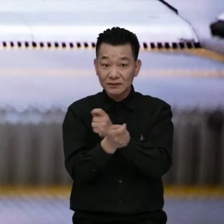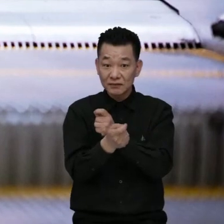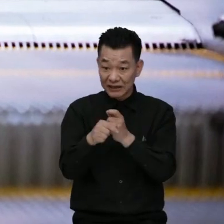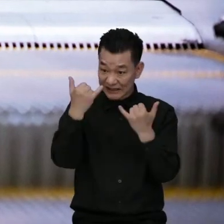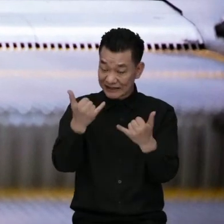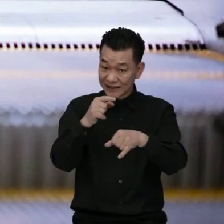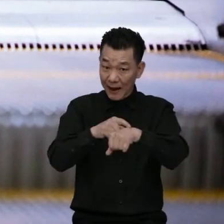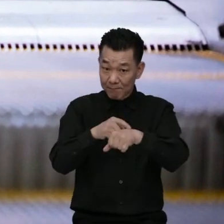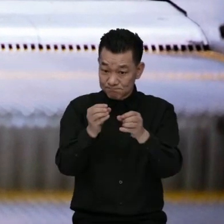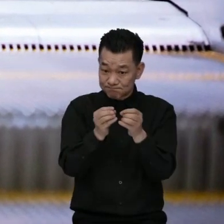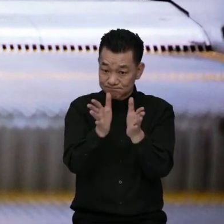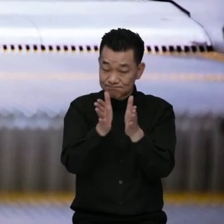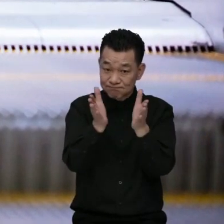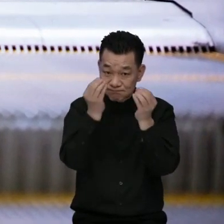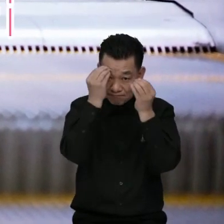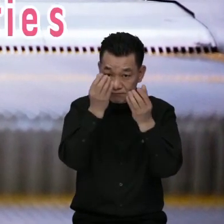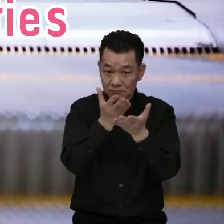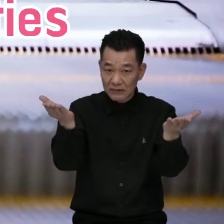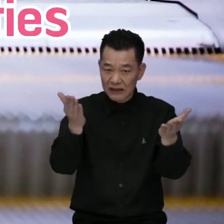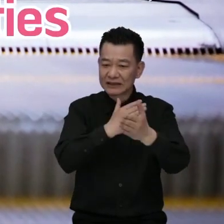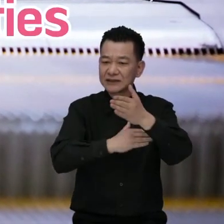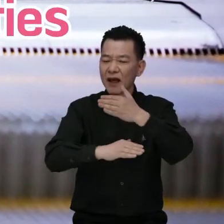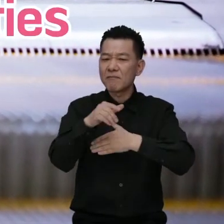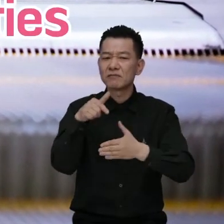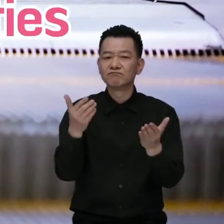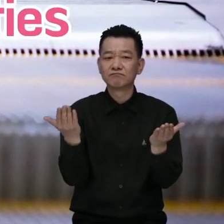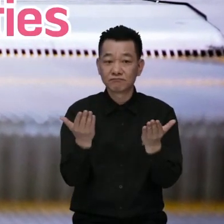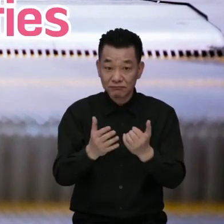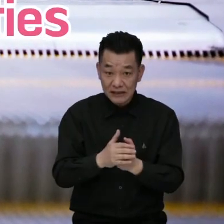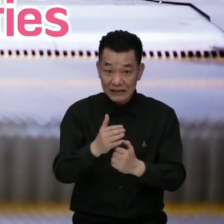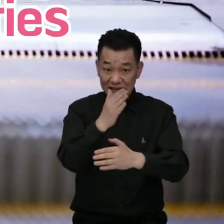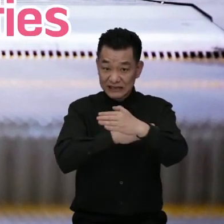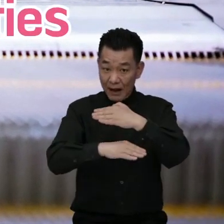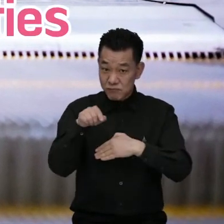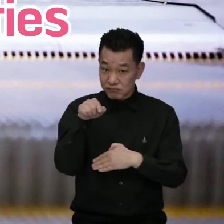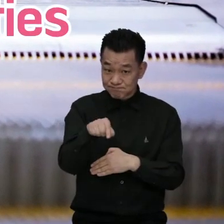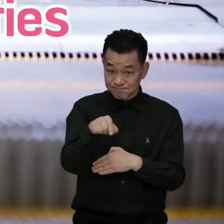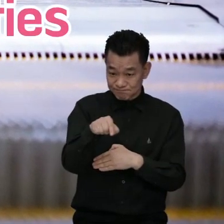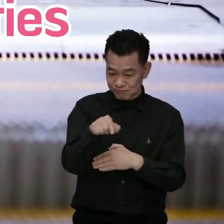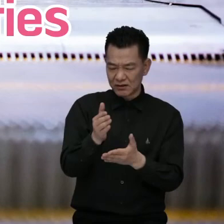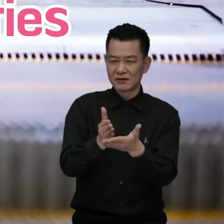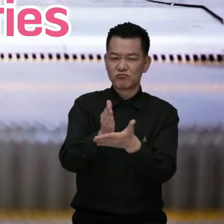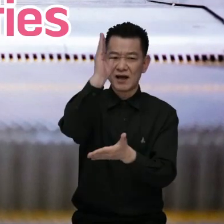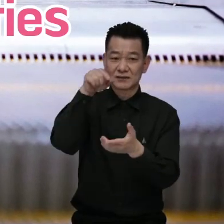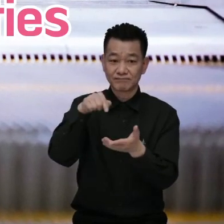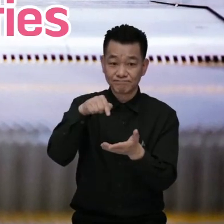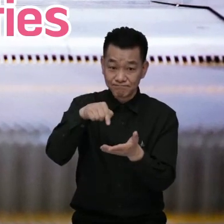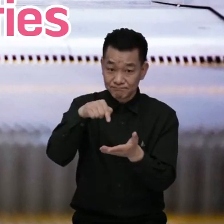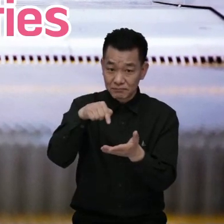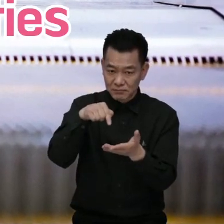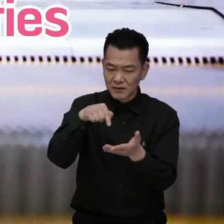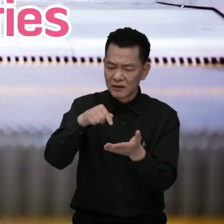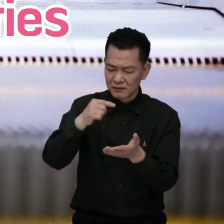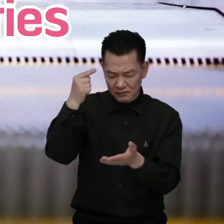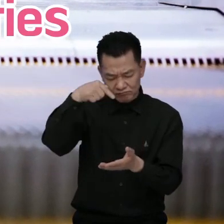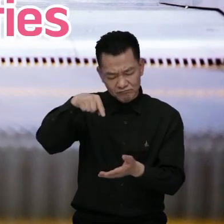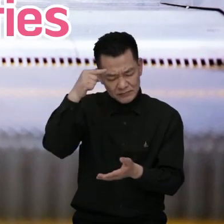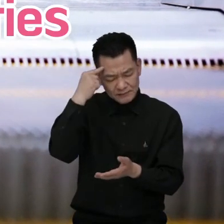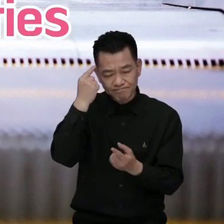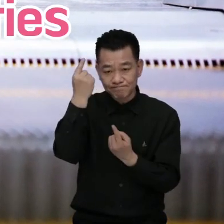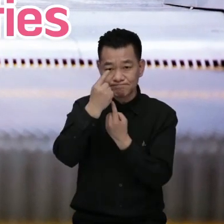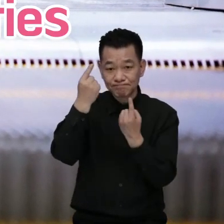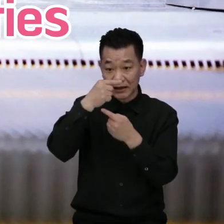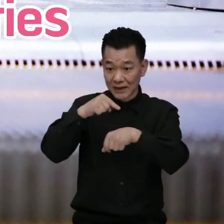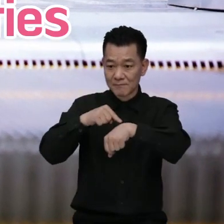Through this lecture, I hope that you will further understand and think about disabilities, persons with disabilities, and